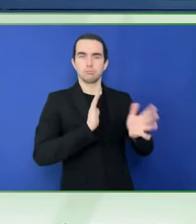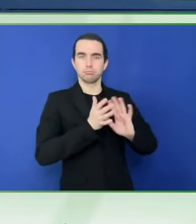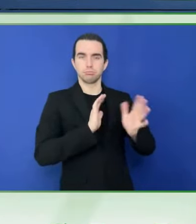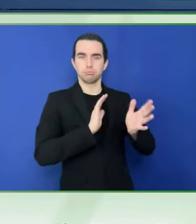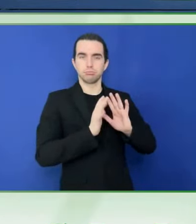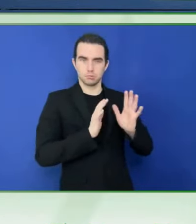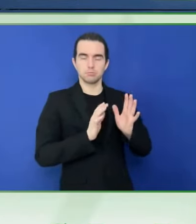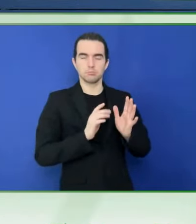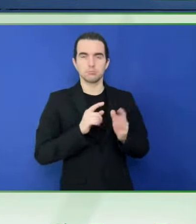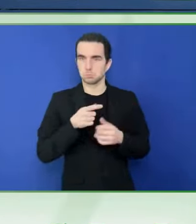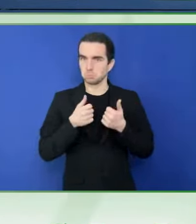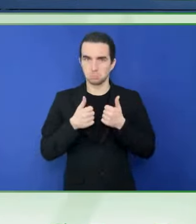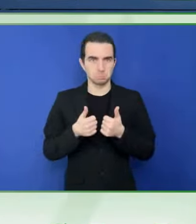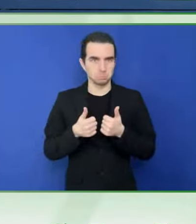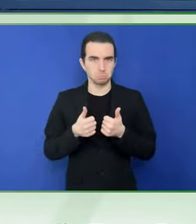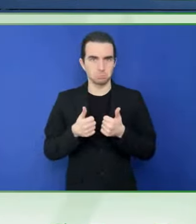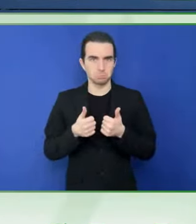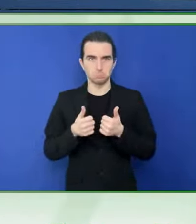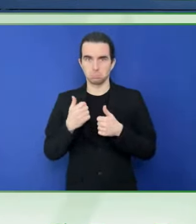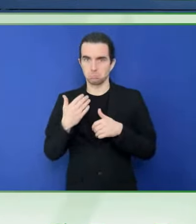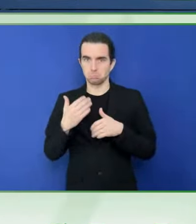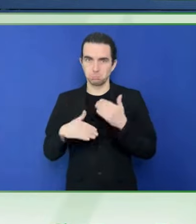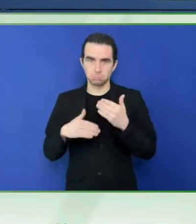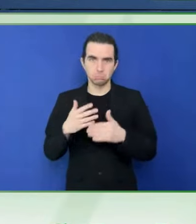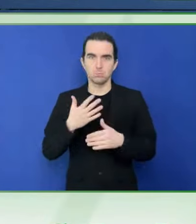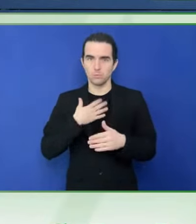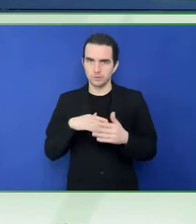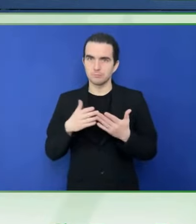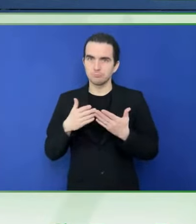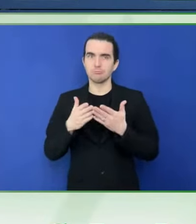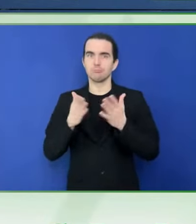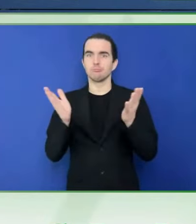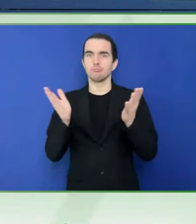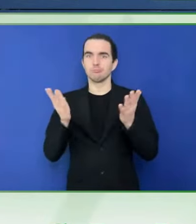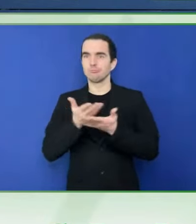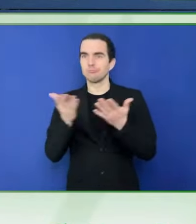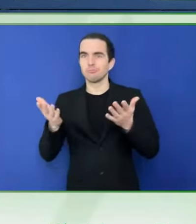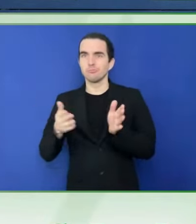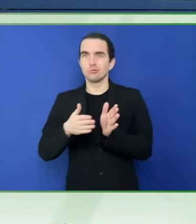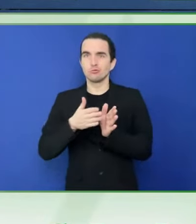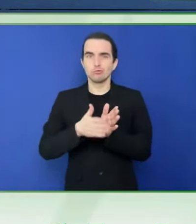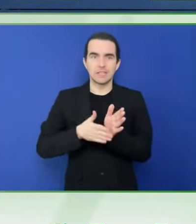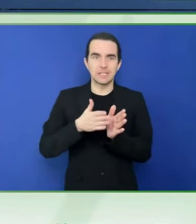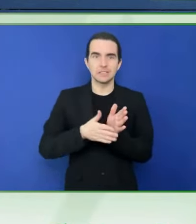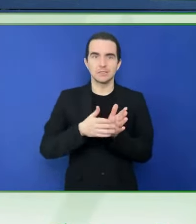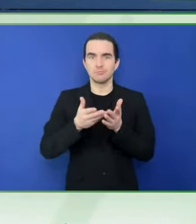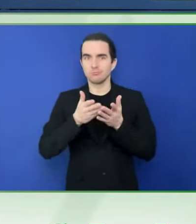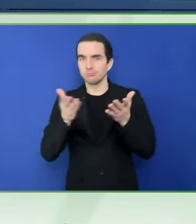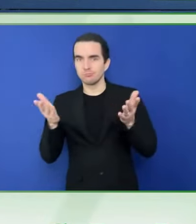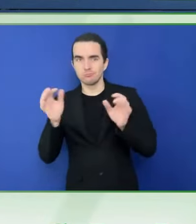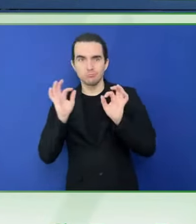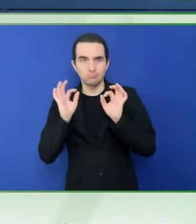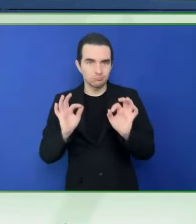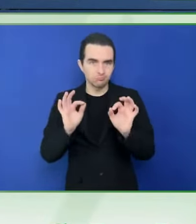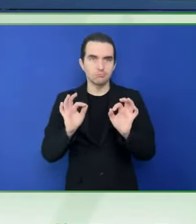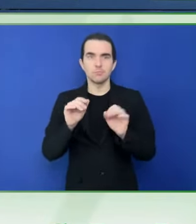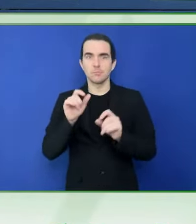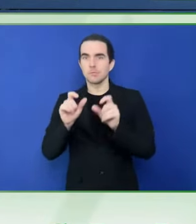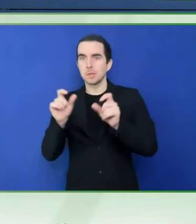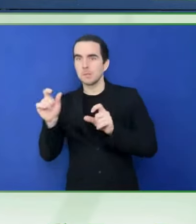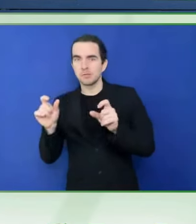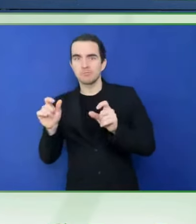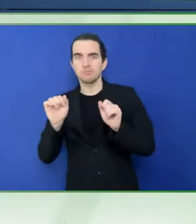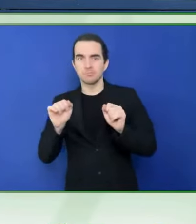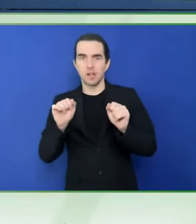allowing to connect to a sign language interpreter. So basically it's safe, it's reliable,